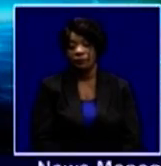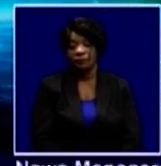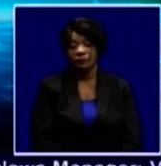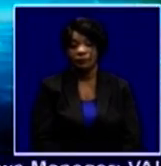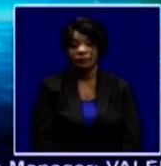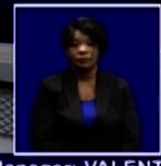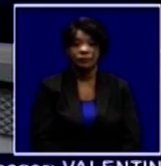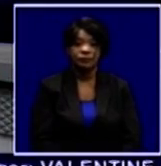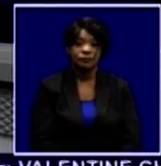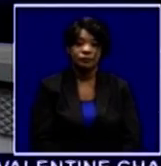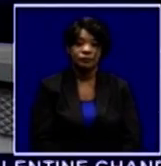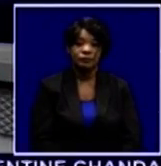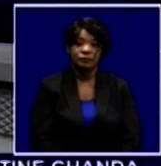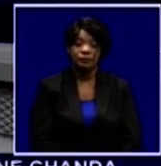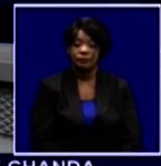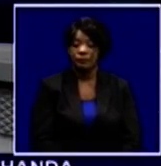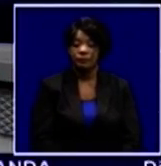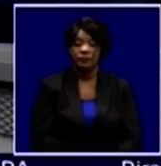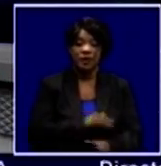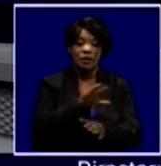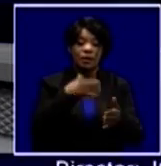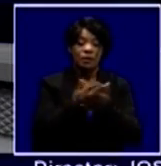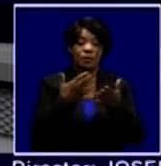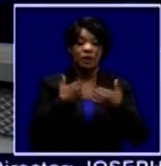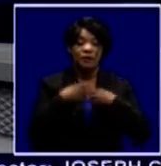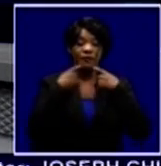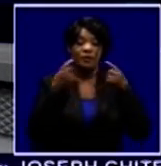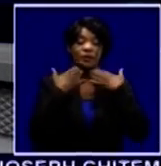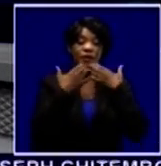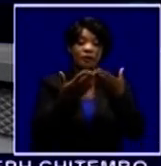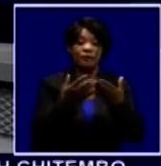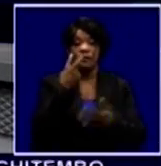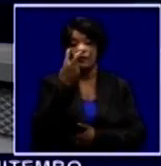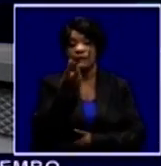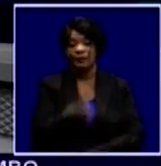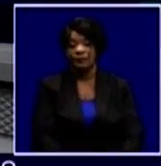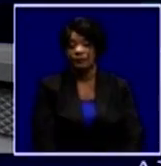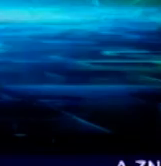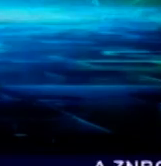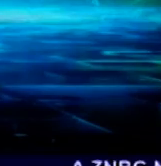Well, that's it for the news. Thank you so much for watching. Good evening.